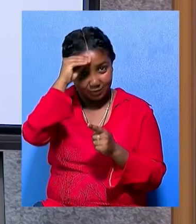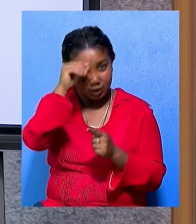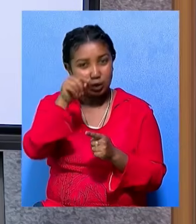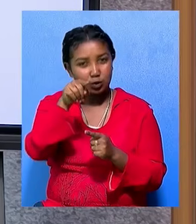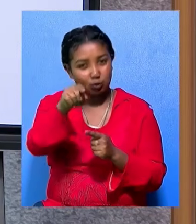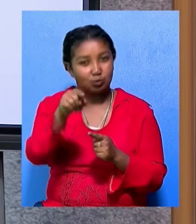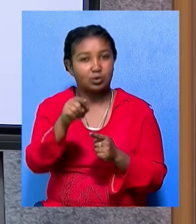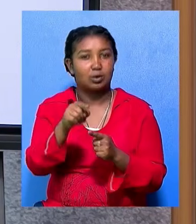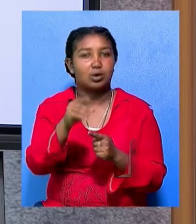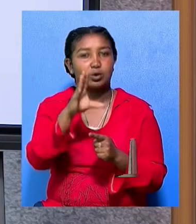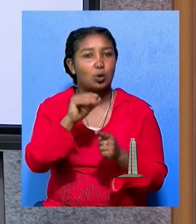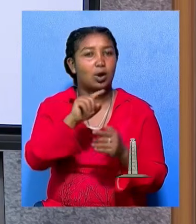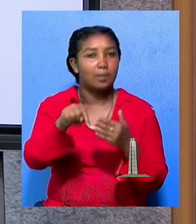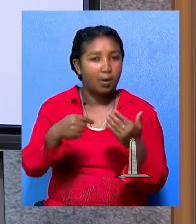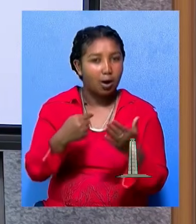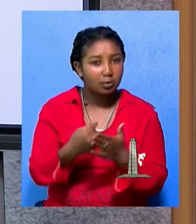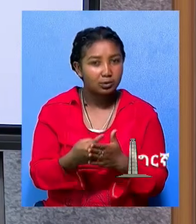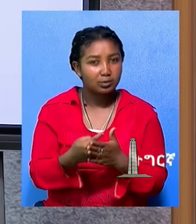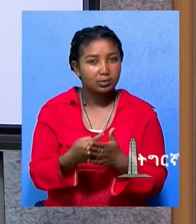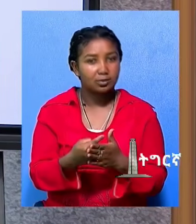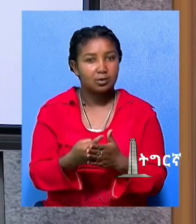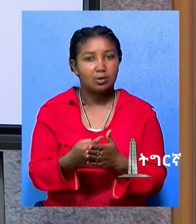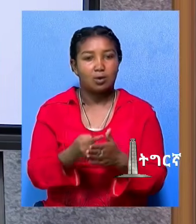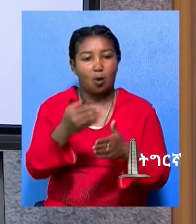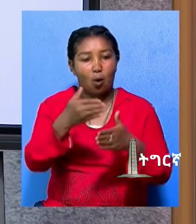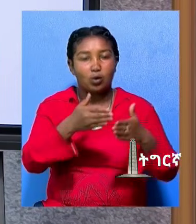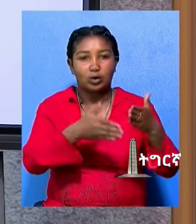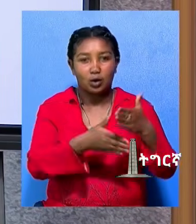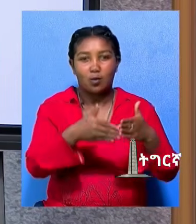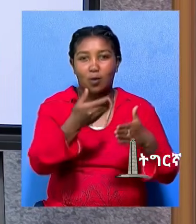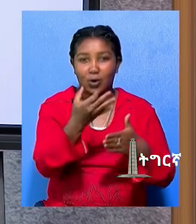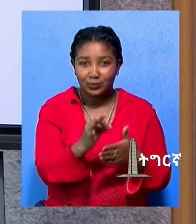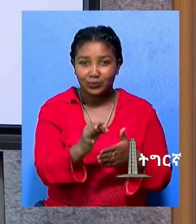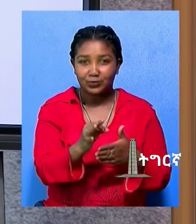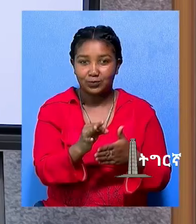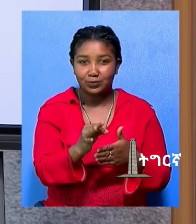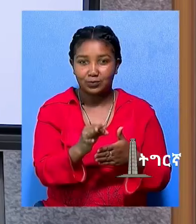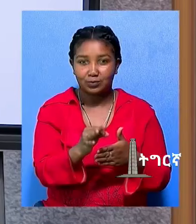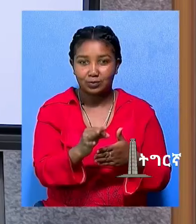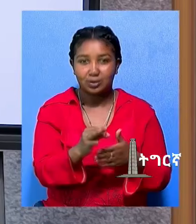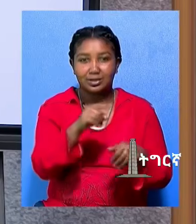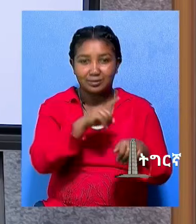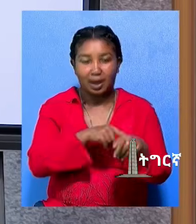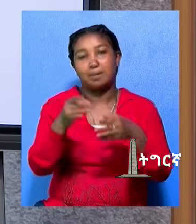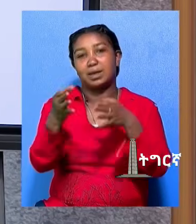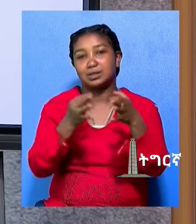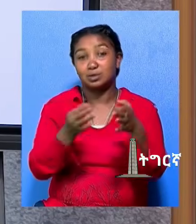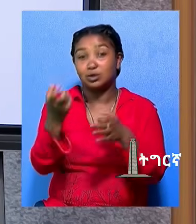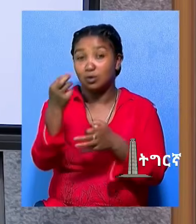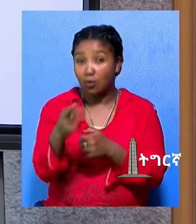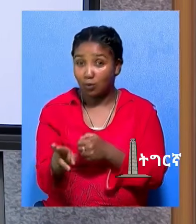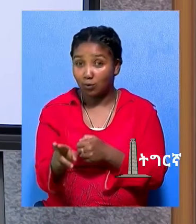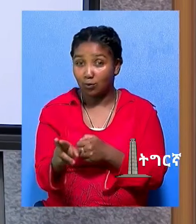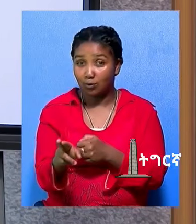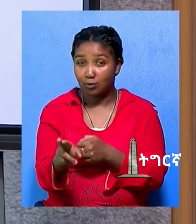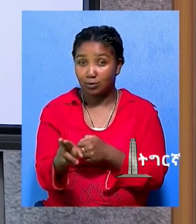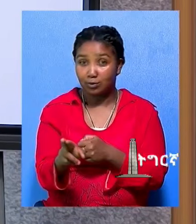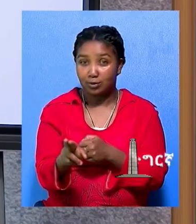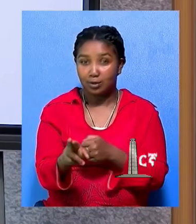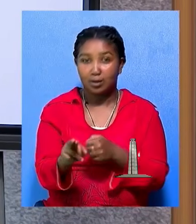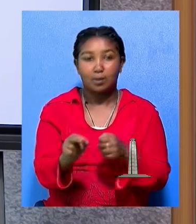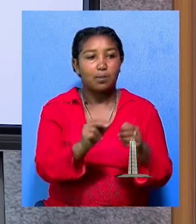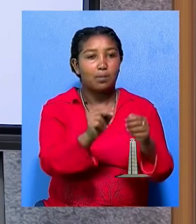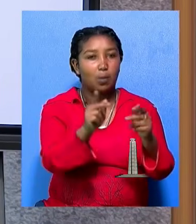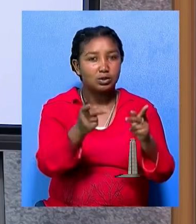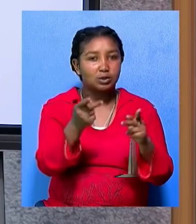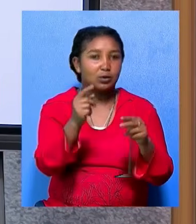you're going to talk about order of time expressions or position of